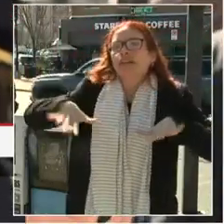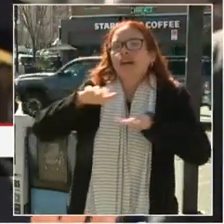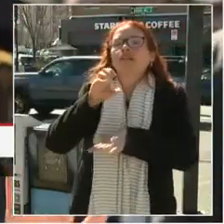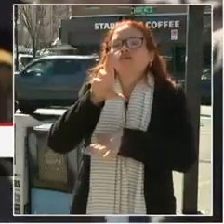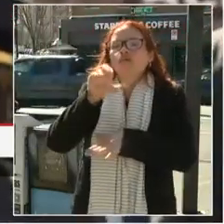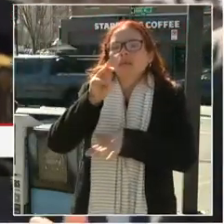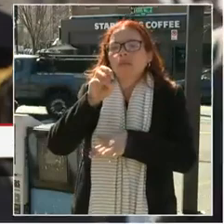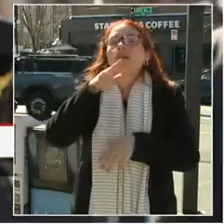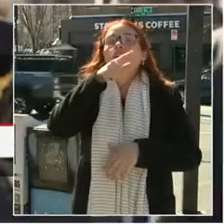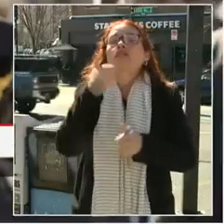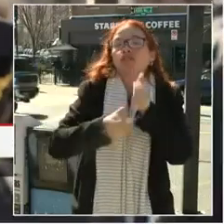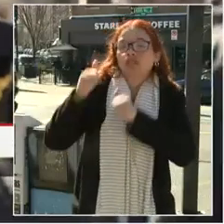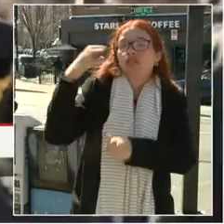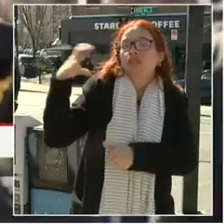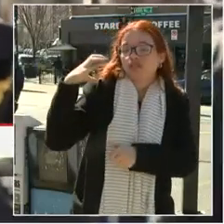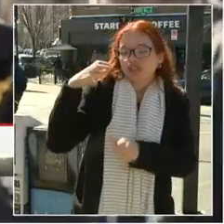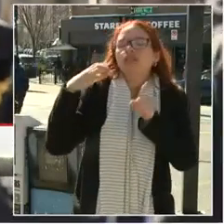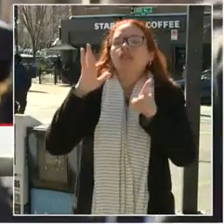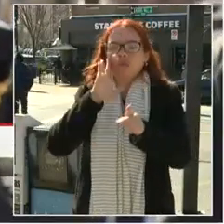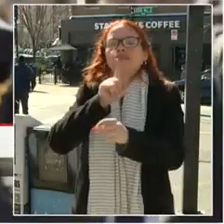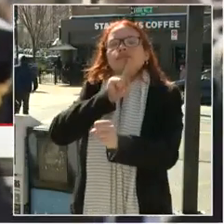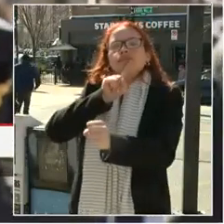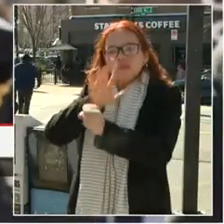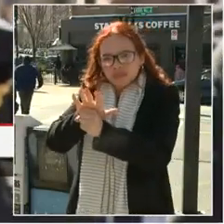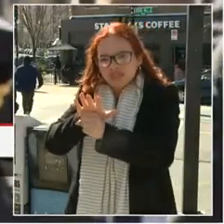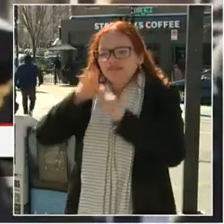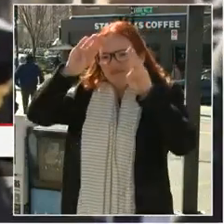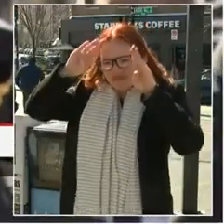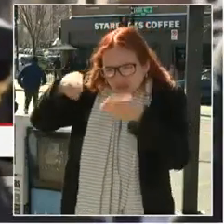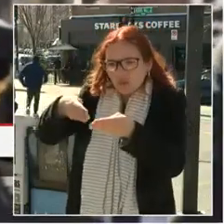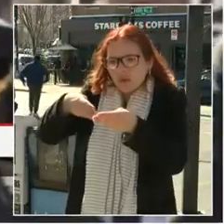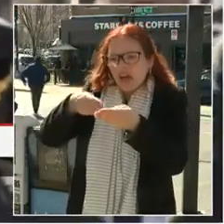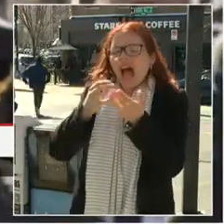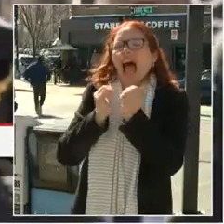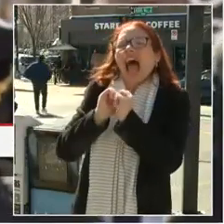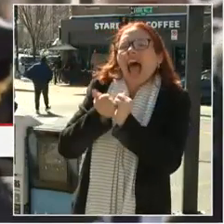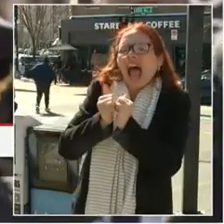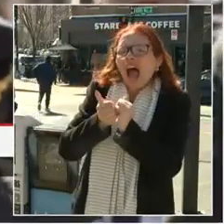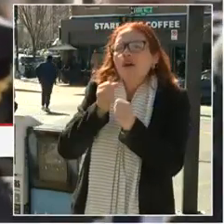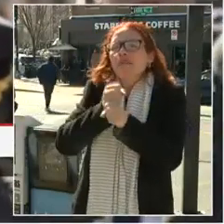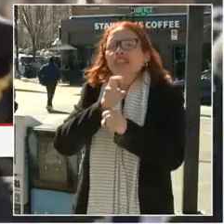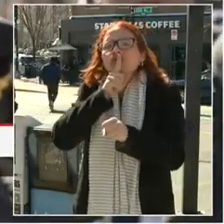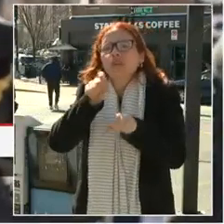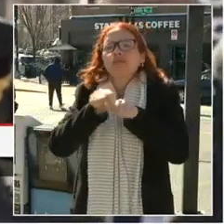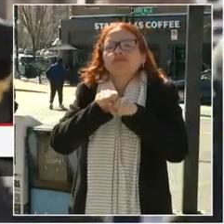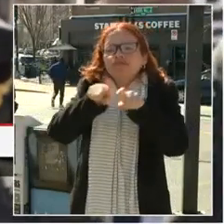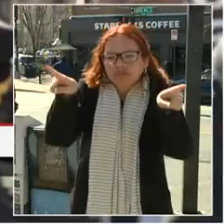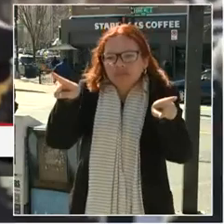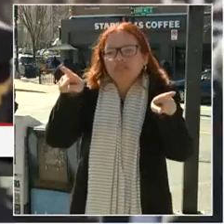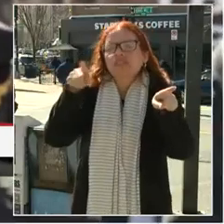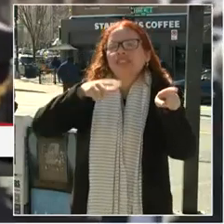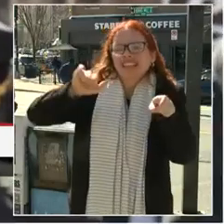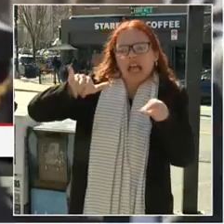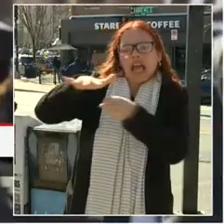to really focusing on how we can make extra deployments to the area.